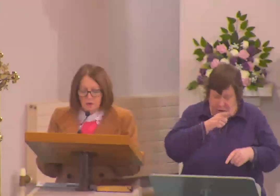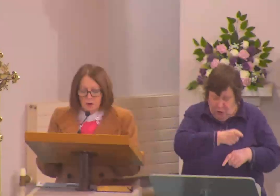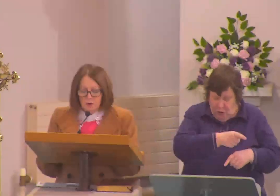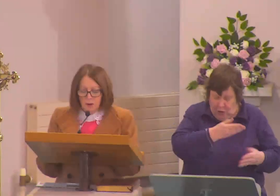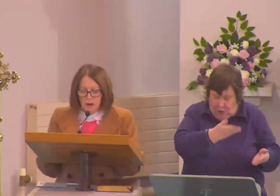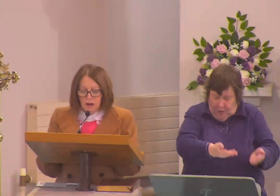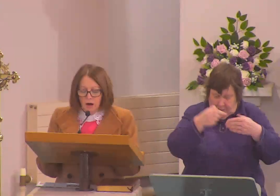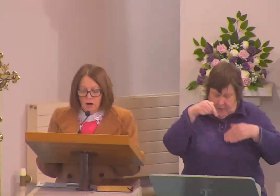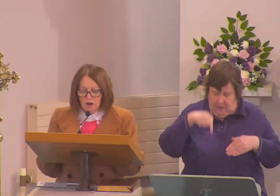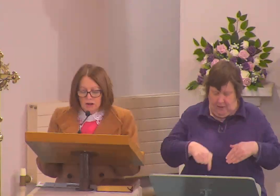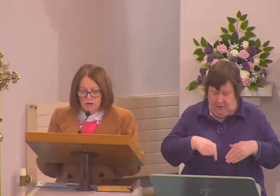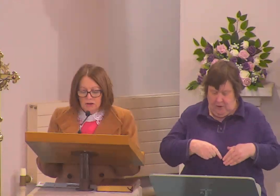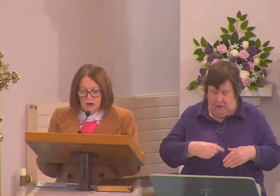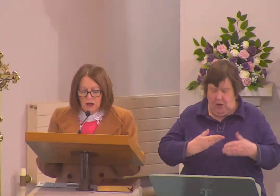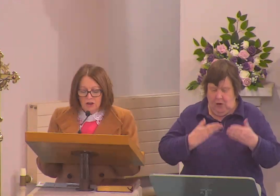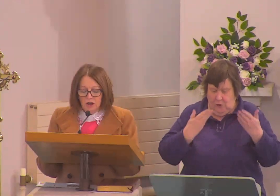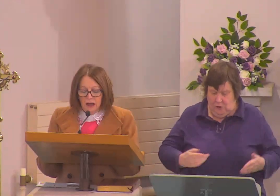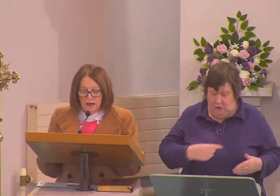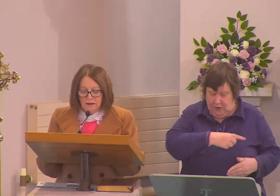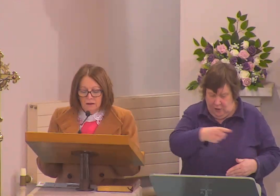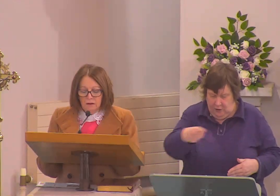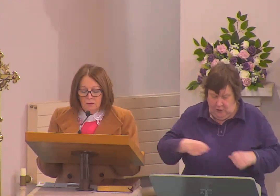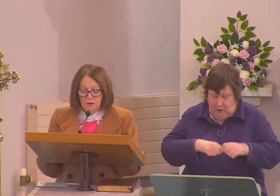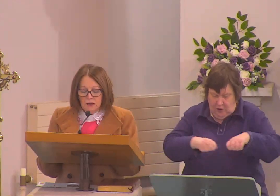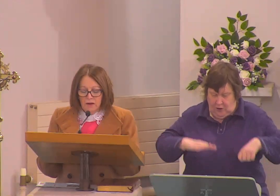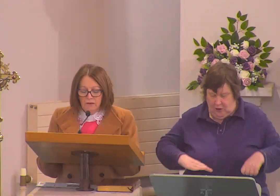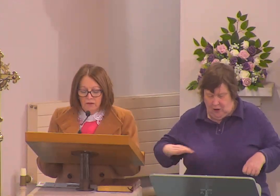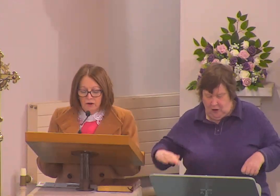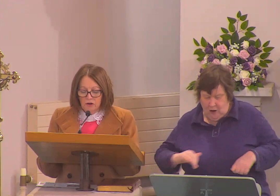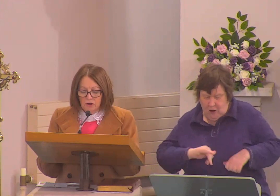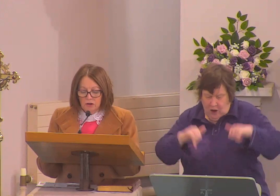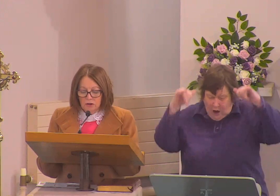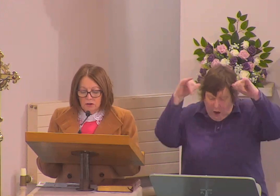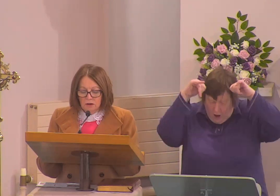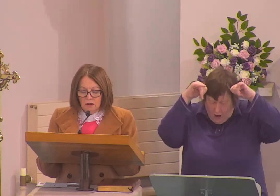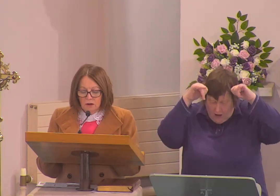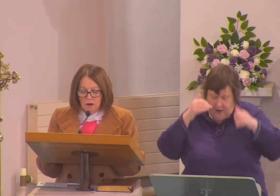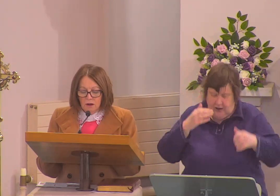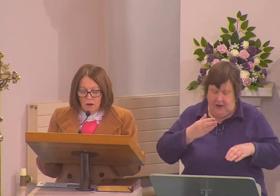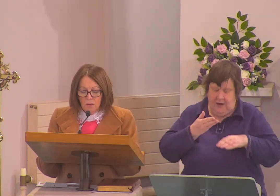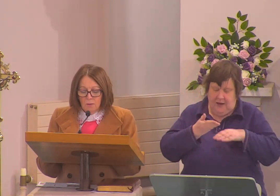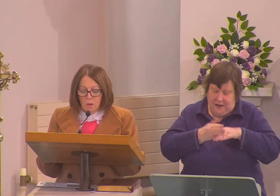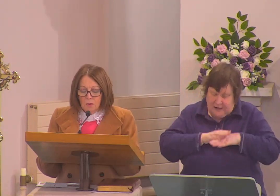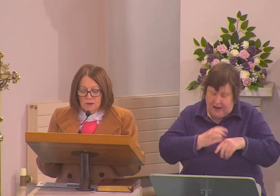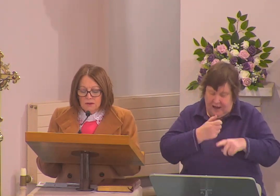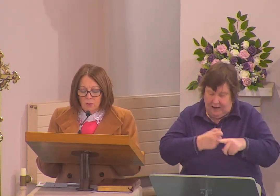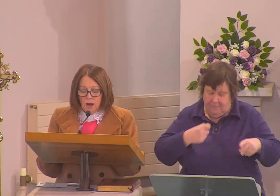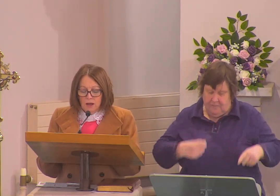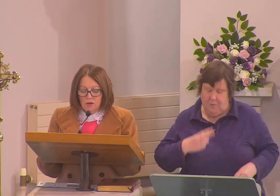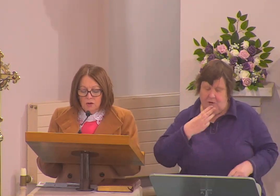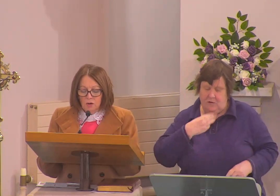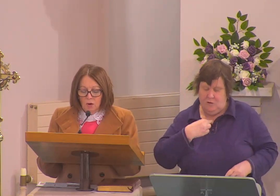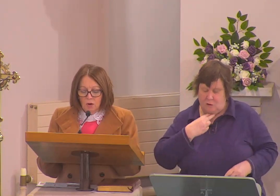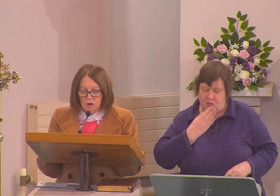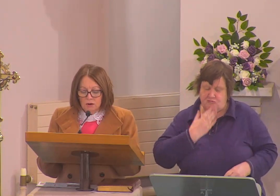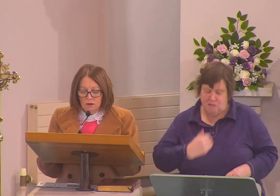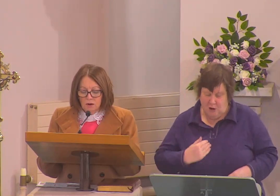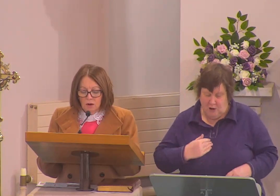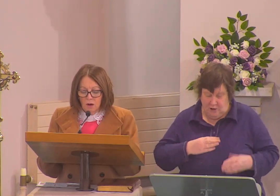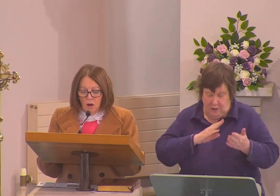so that we, our children, and our cattle would die of thirst?" Moses prayed to the